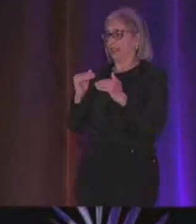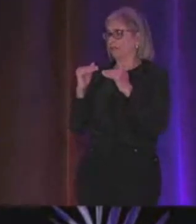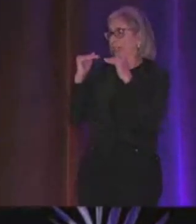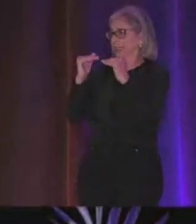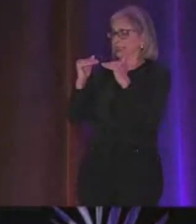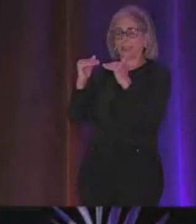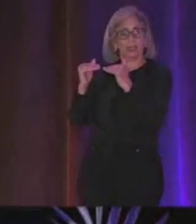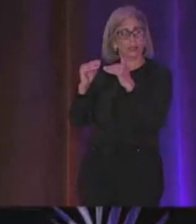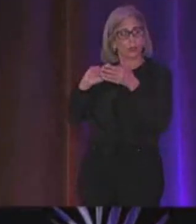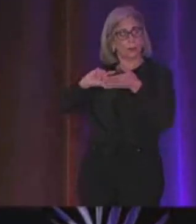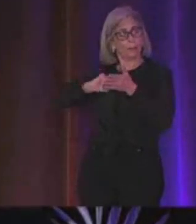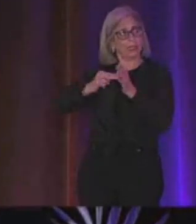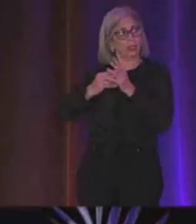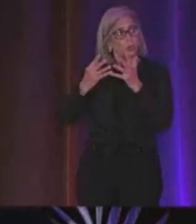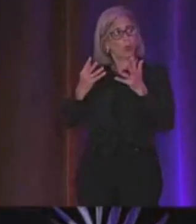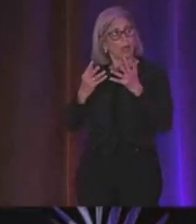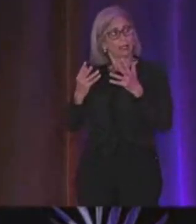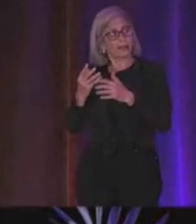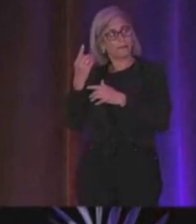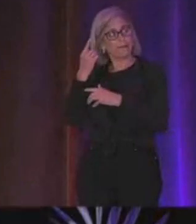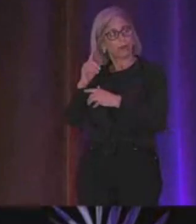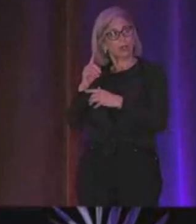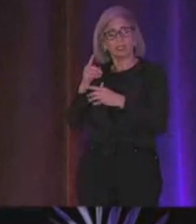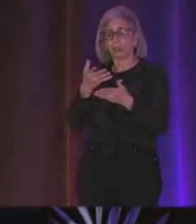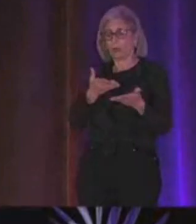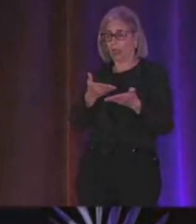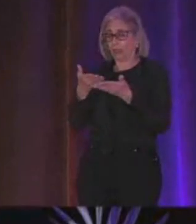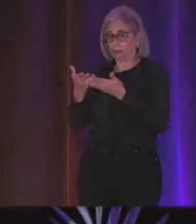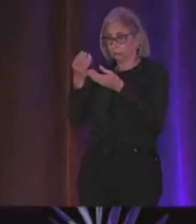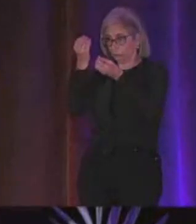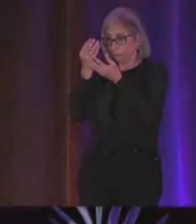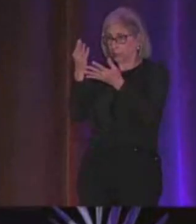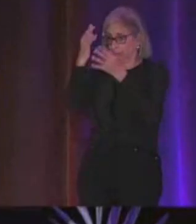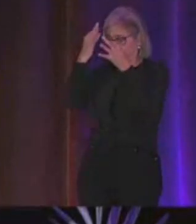I meant by the inference is when the model is given some data-driven decisions.